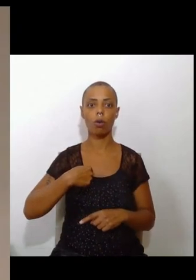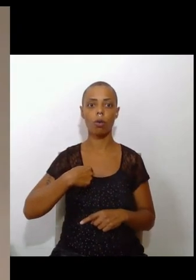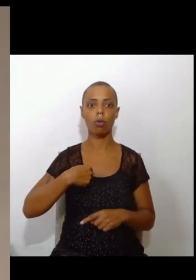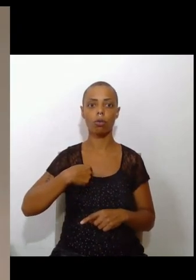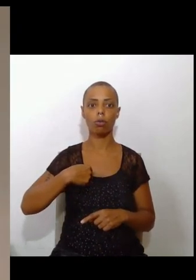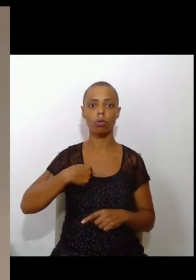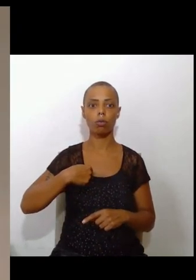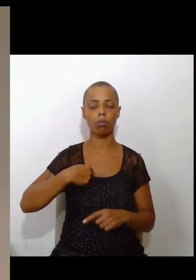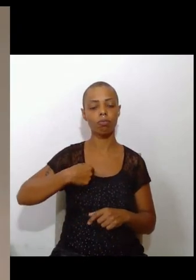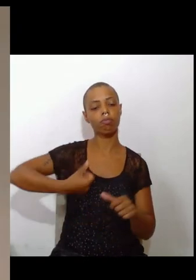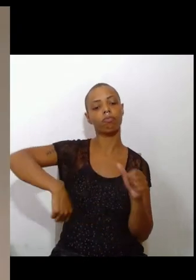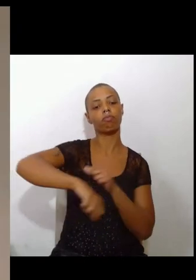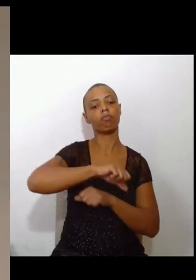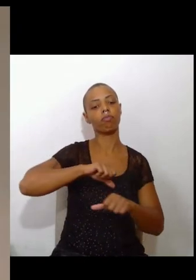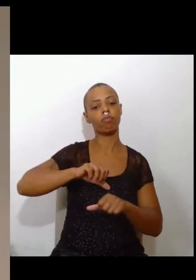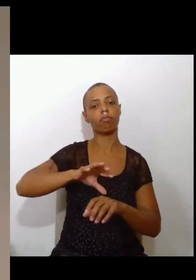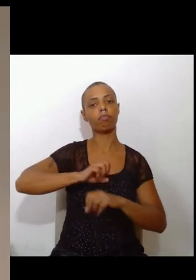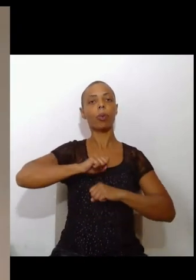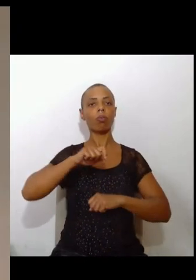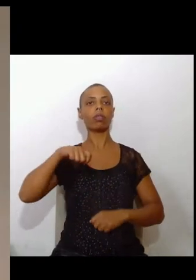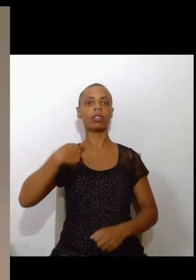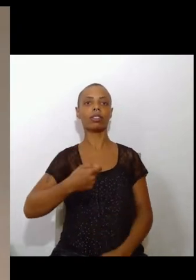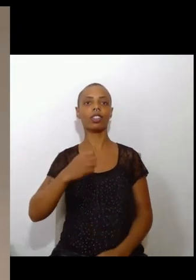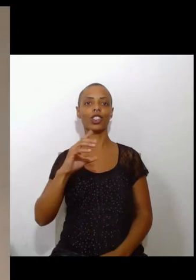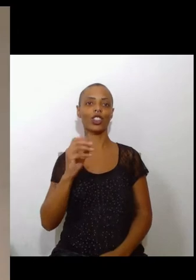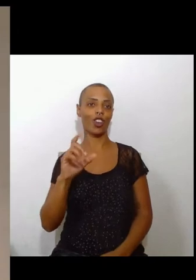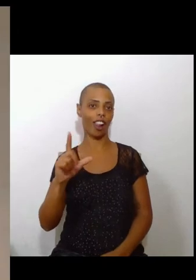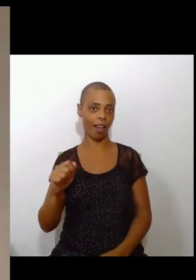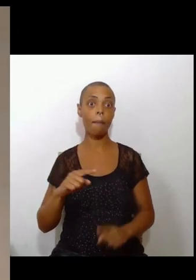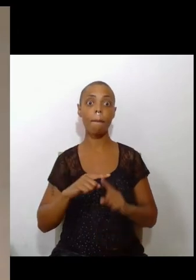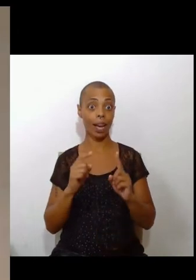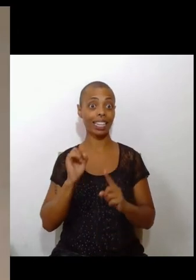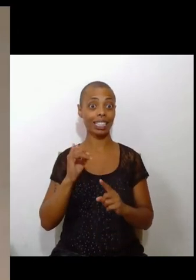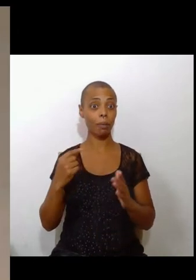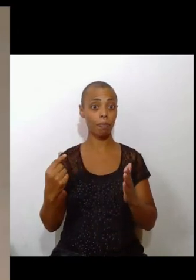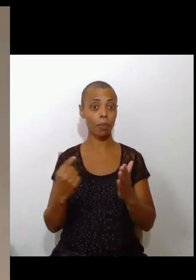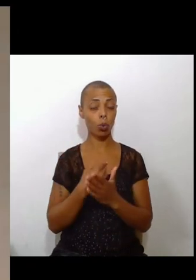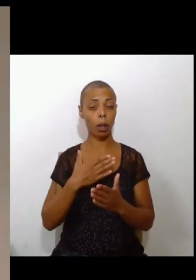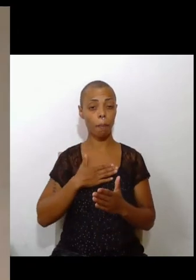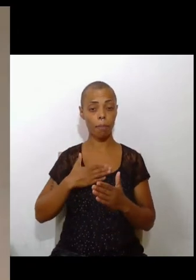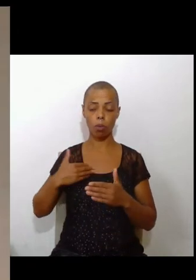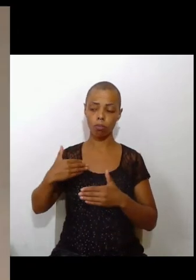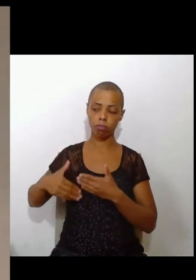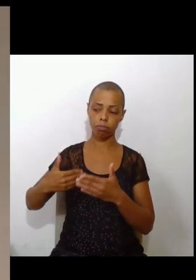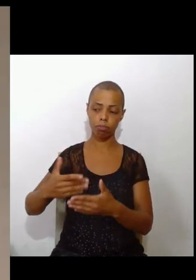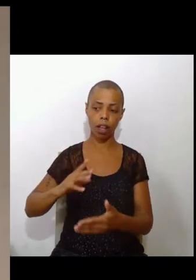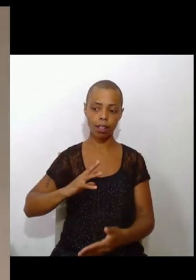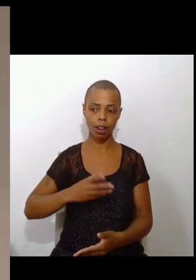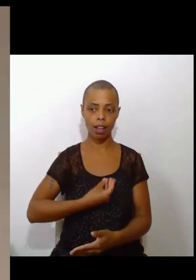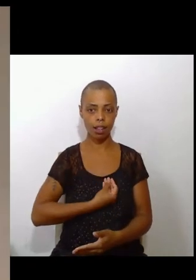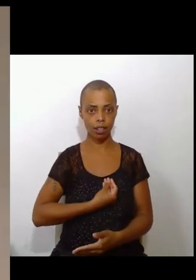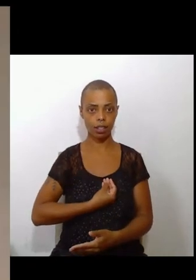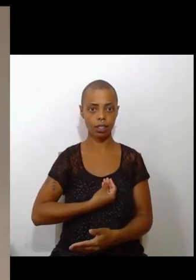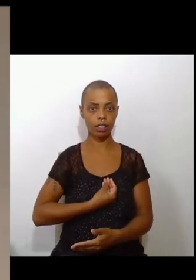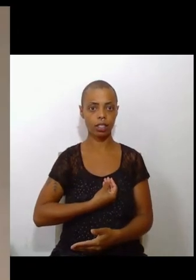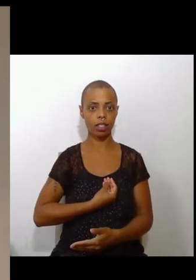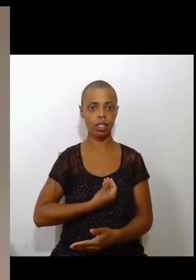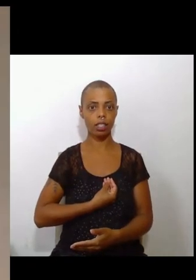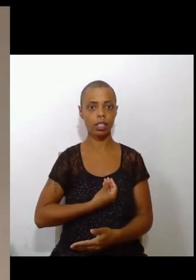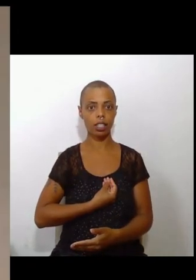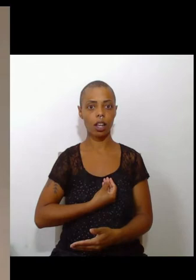I became that word now if you ask me about my transition well